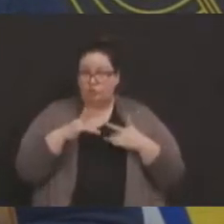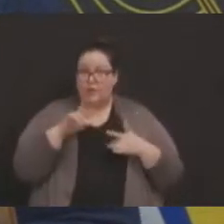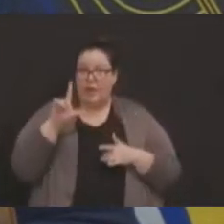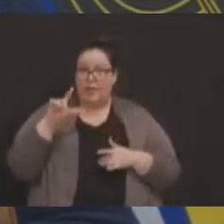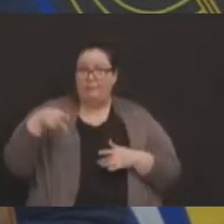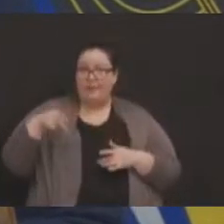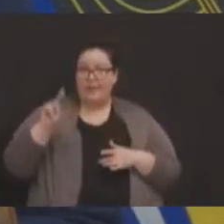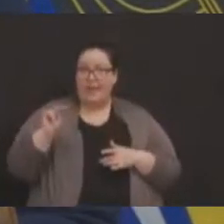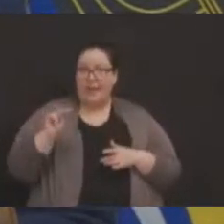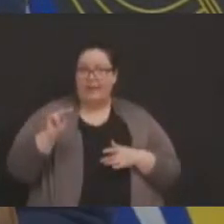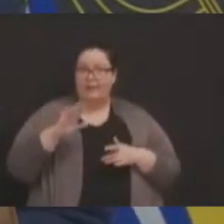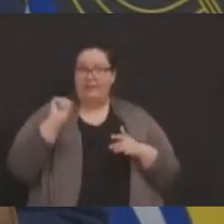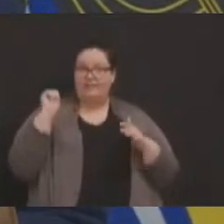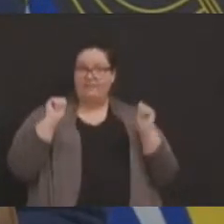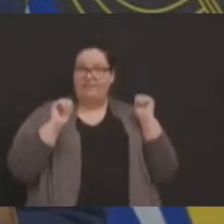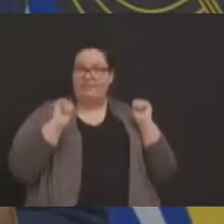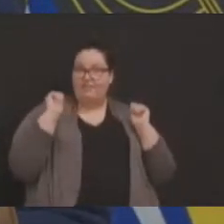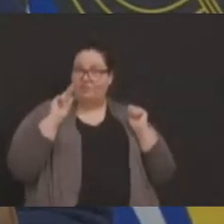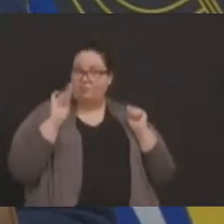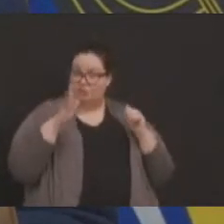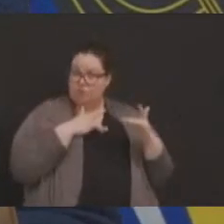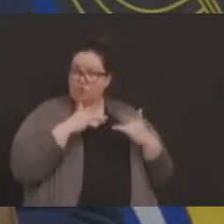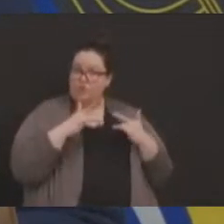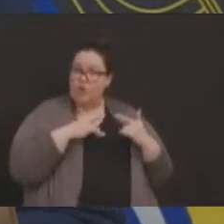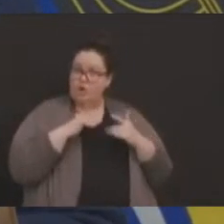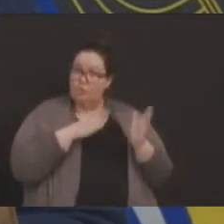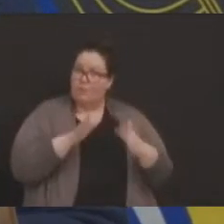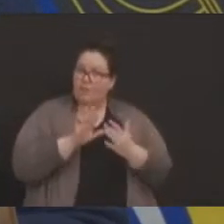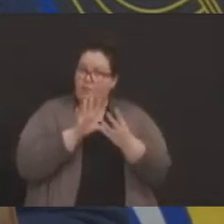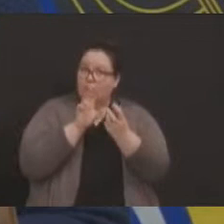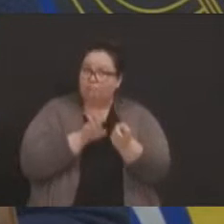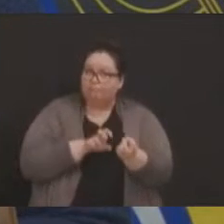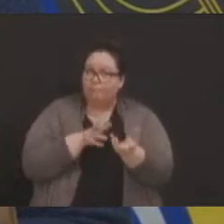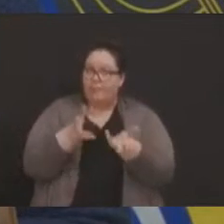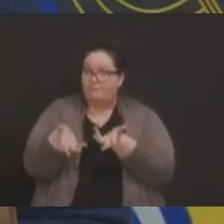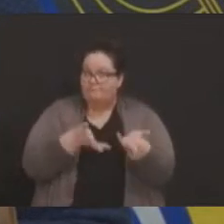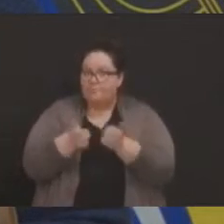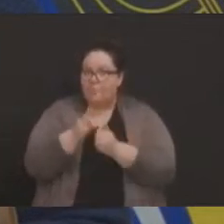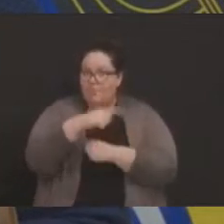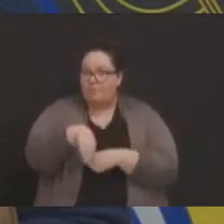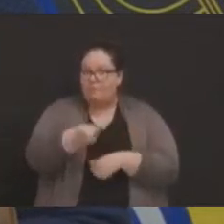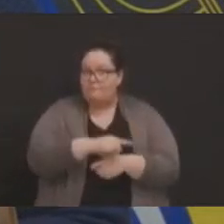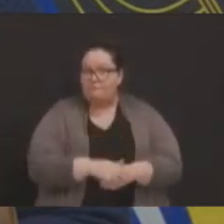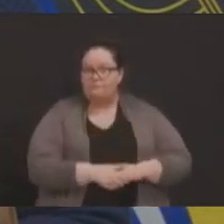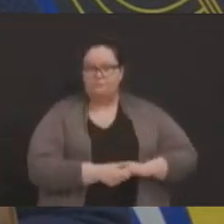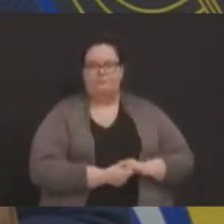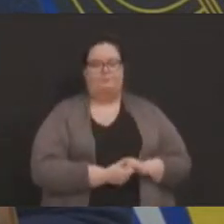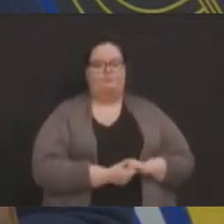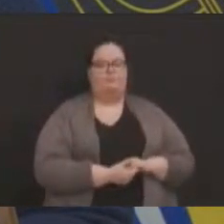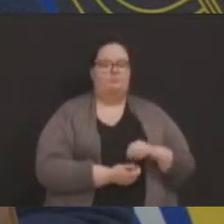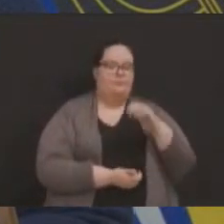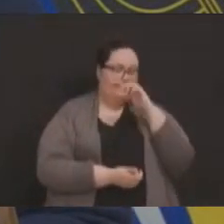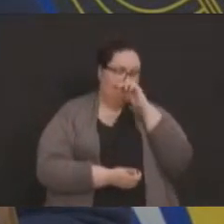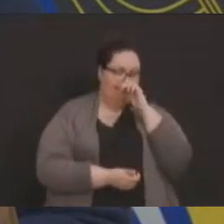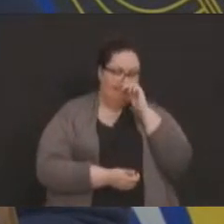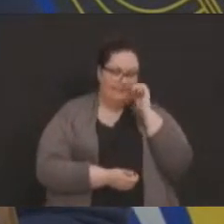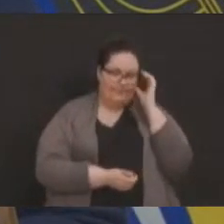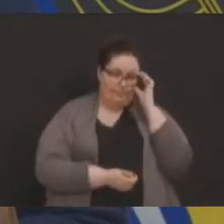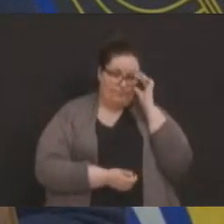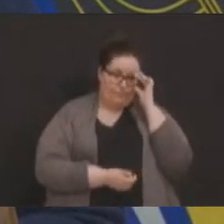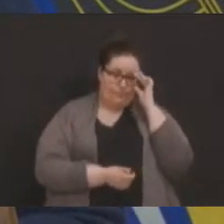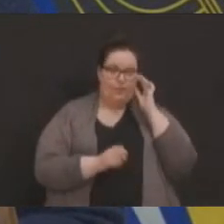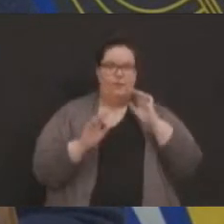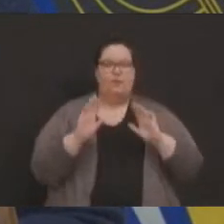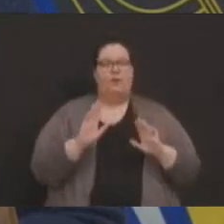First, I want to say that every single province in this country is under a recruitment and retention crisis. It's no secret that